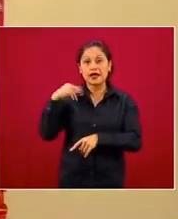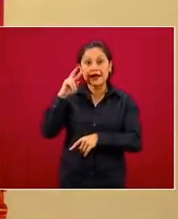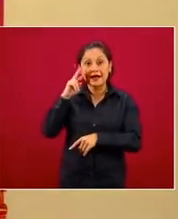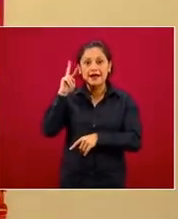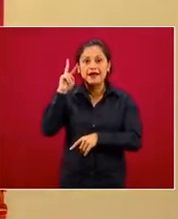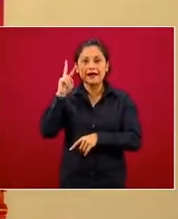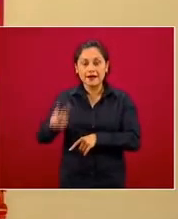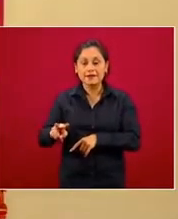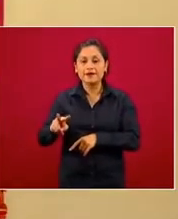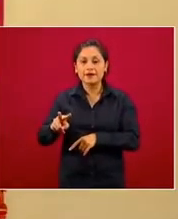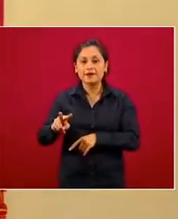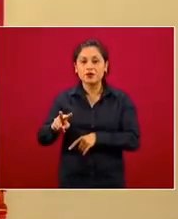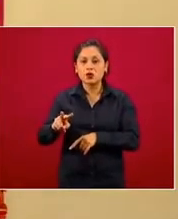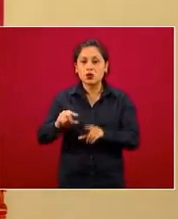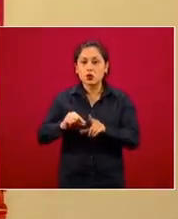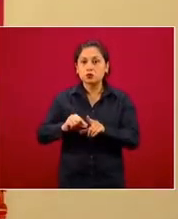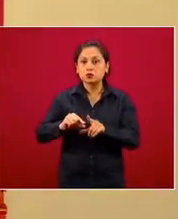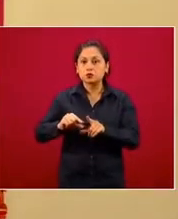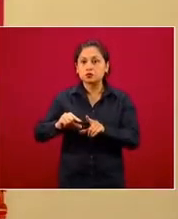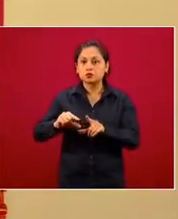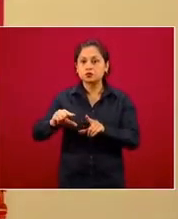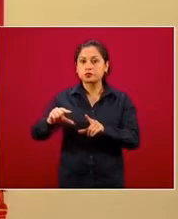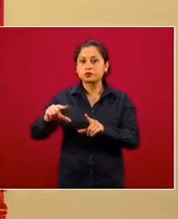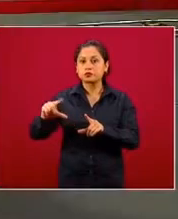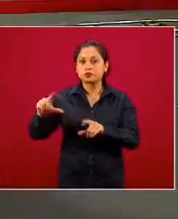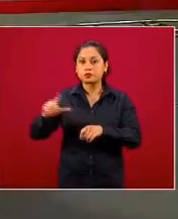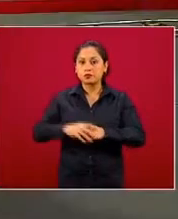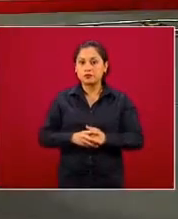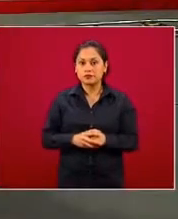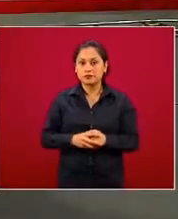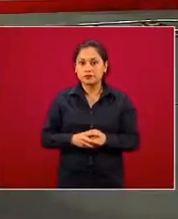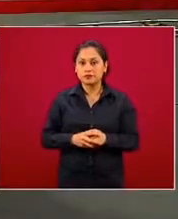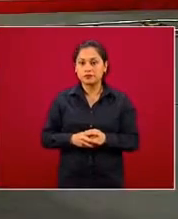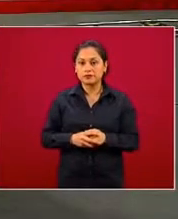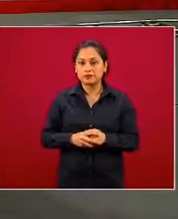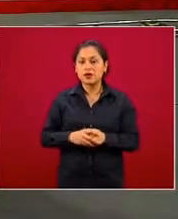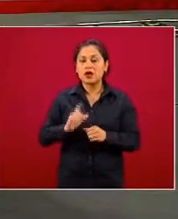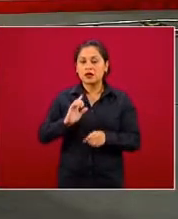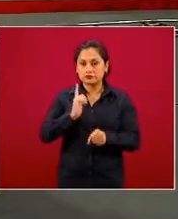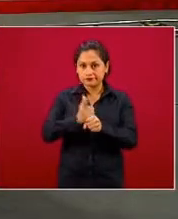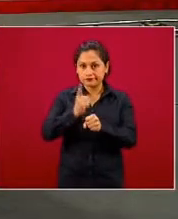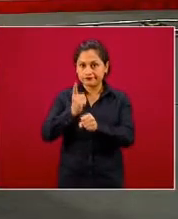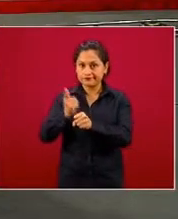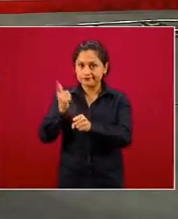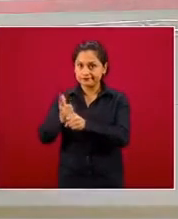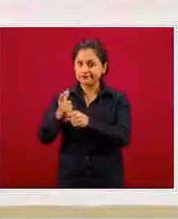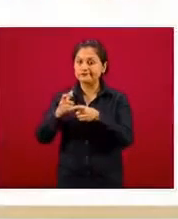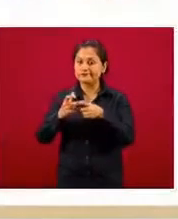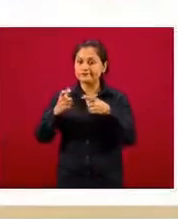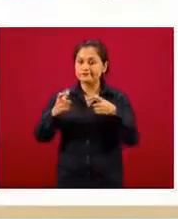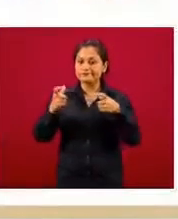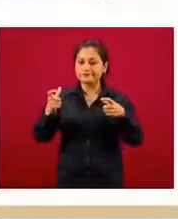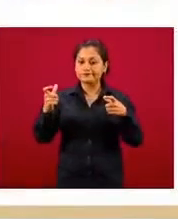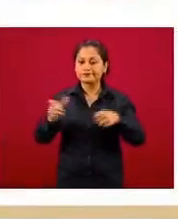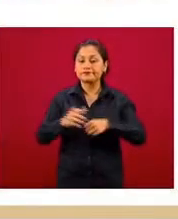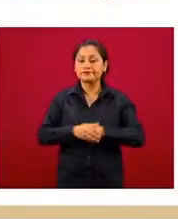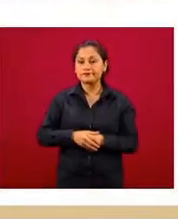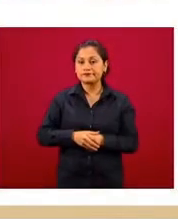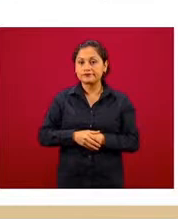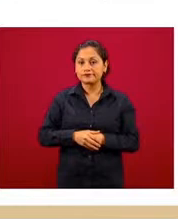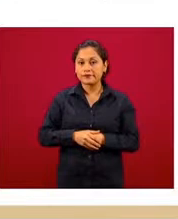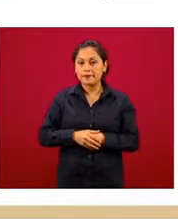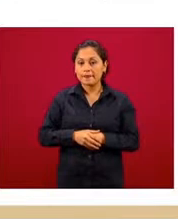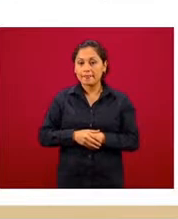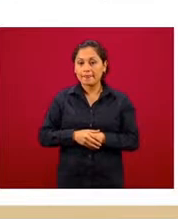days, that we've seen that increase in the curve. The curve is getting higher, it's getting bigger. And this is a trend that